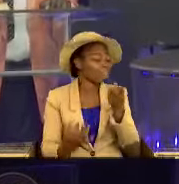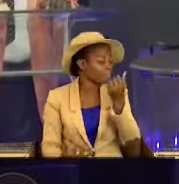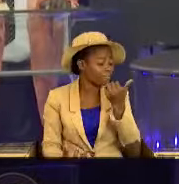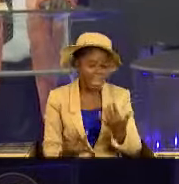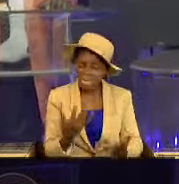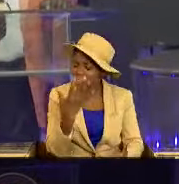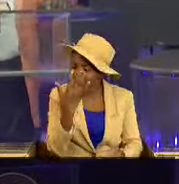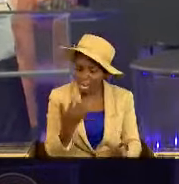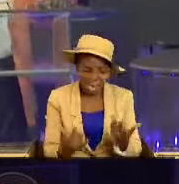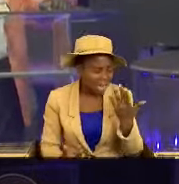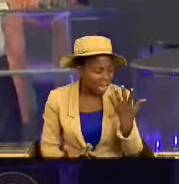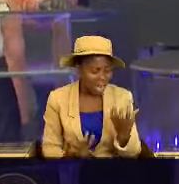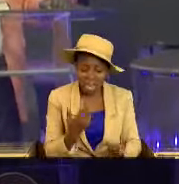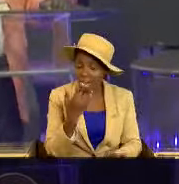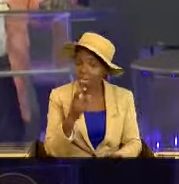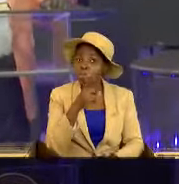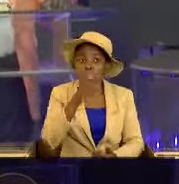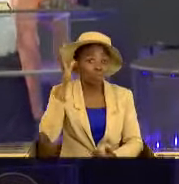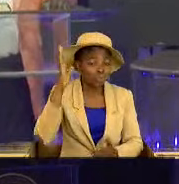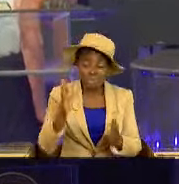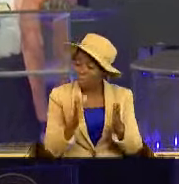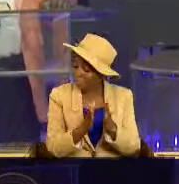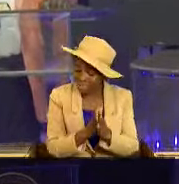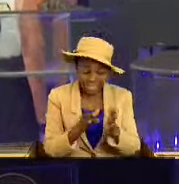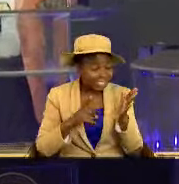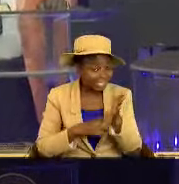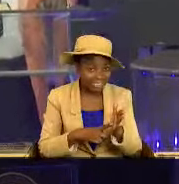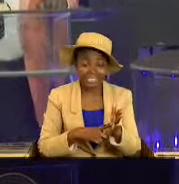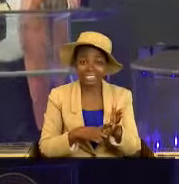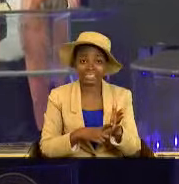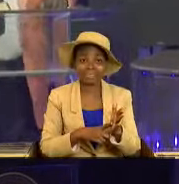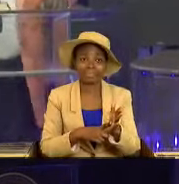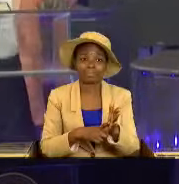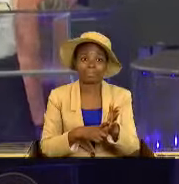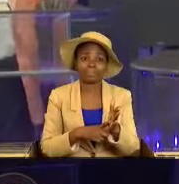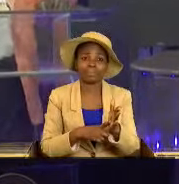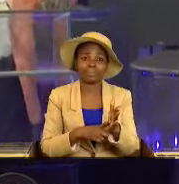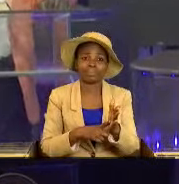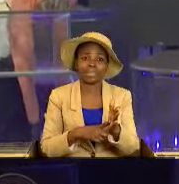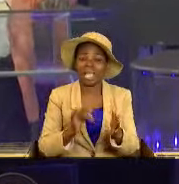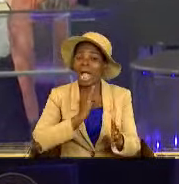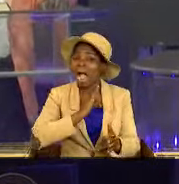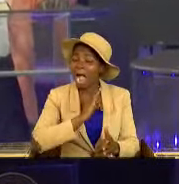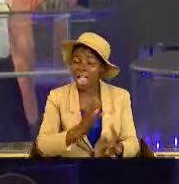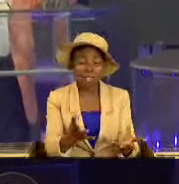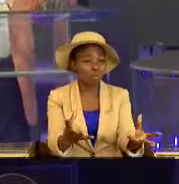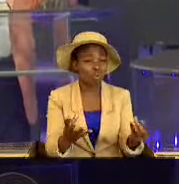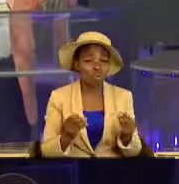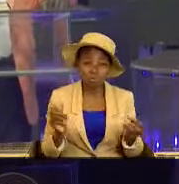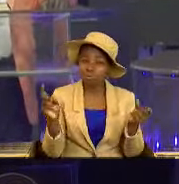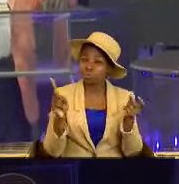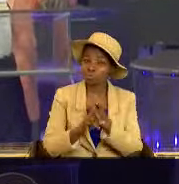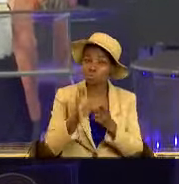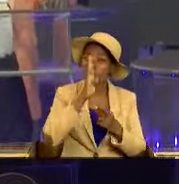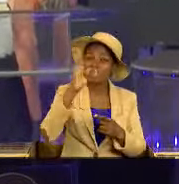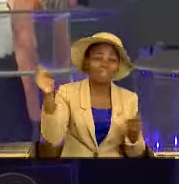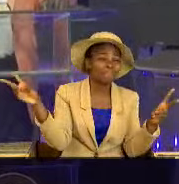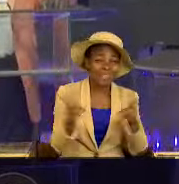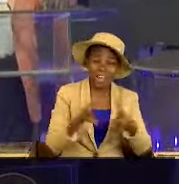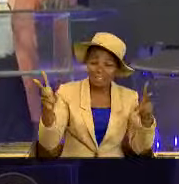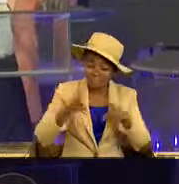you are going to say the first prayer Point like this and I want you to be very very